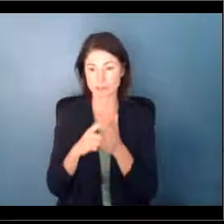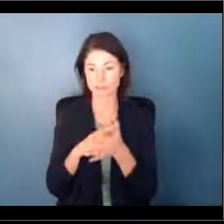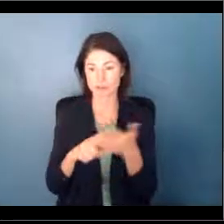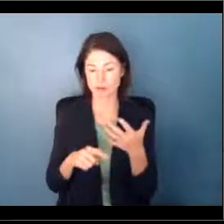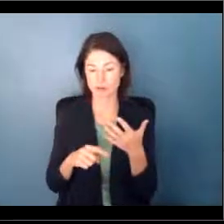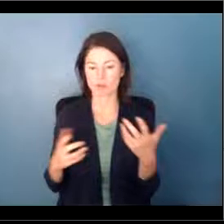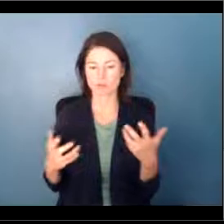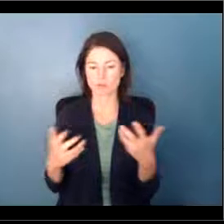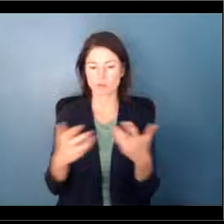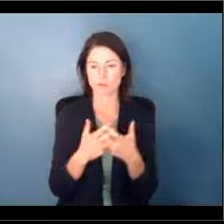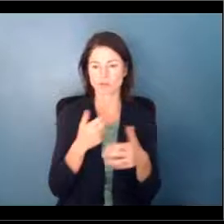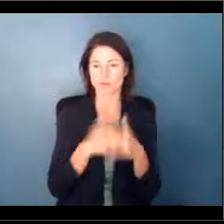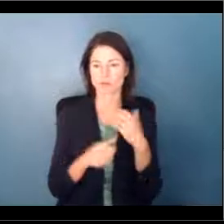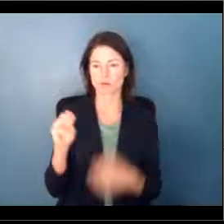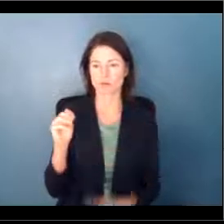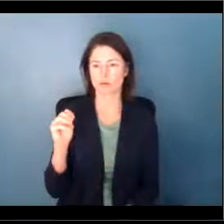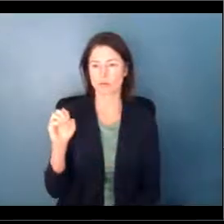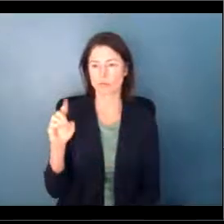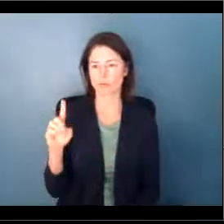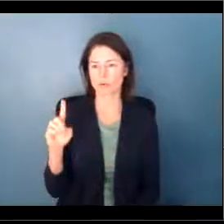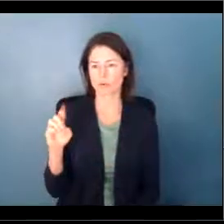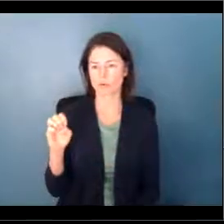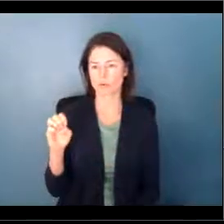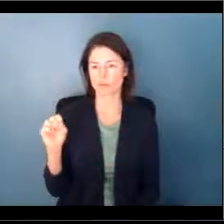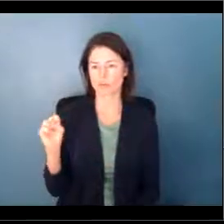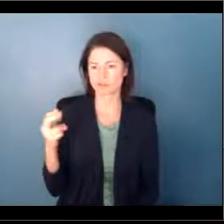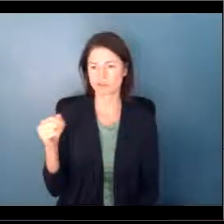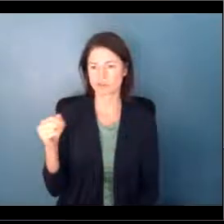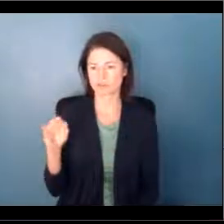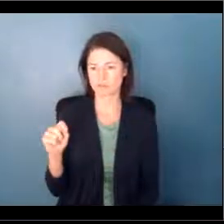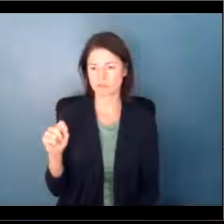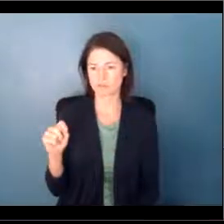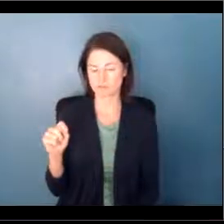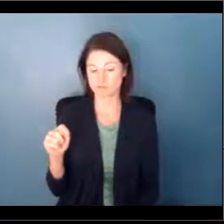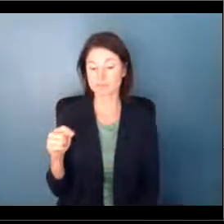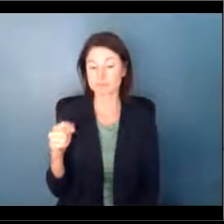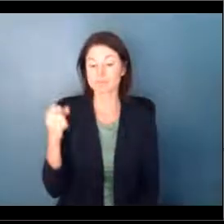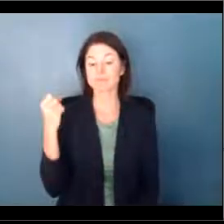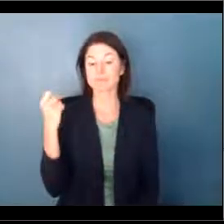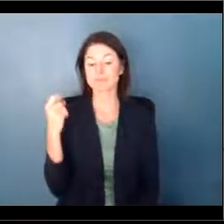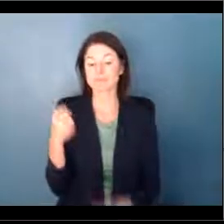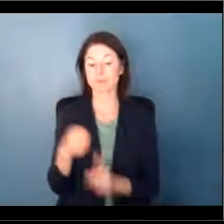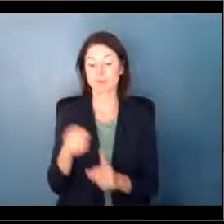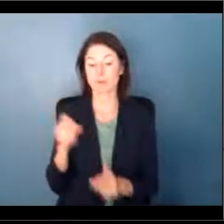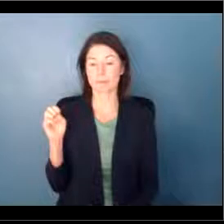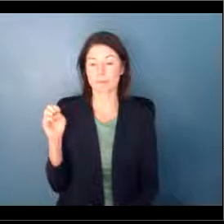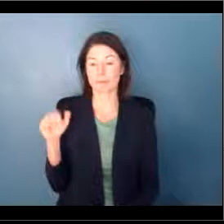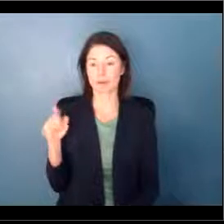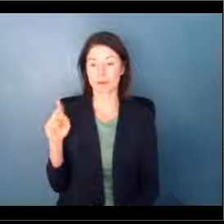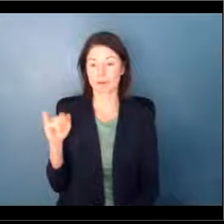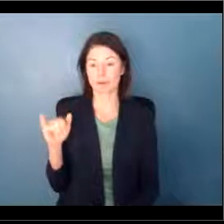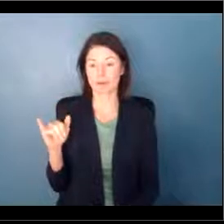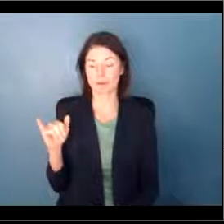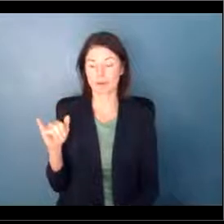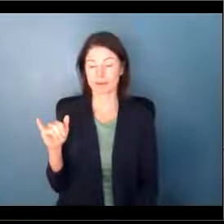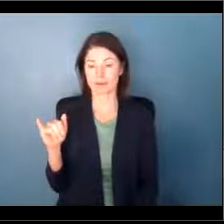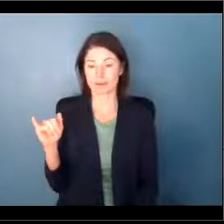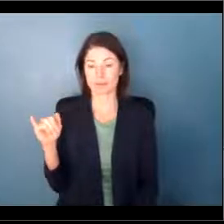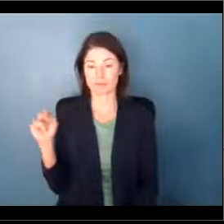mode shift. And so those were combined. From an equity standpoint, one of the things that we want to make sure is that